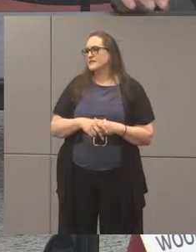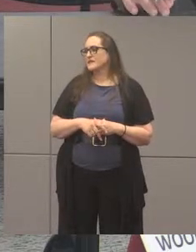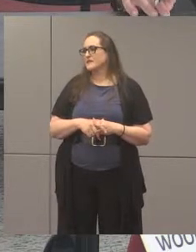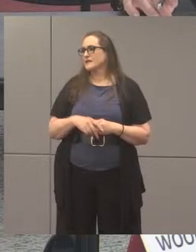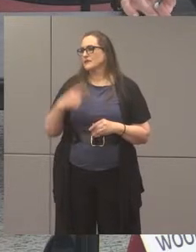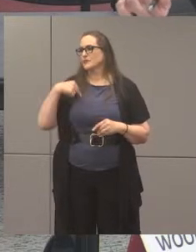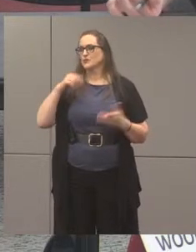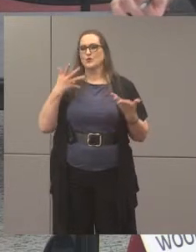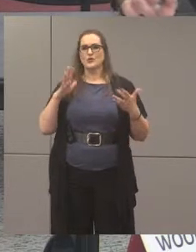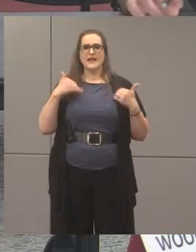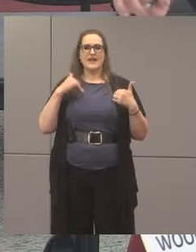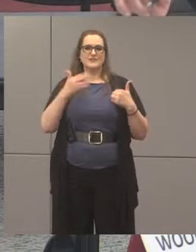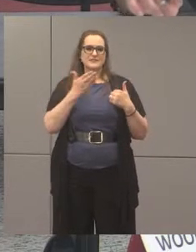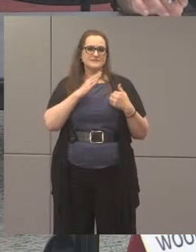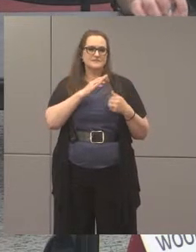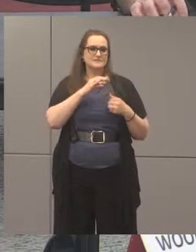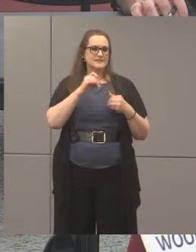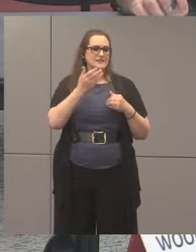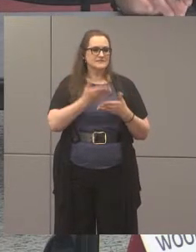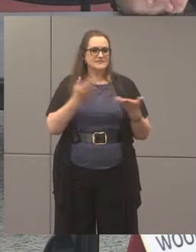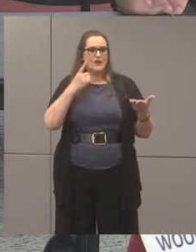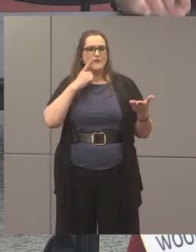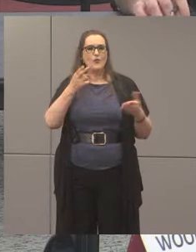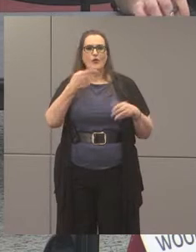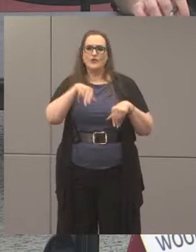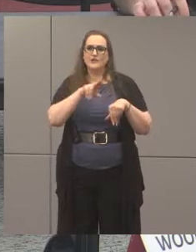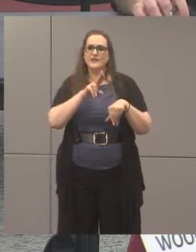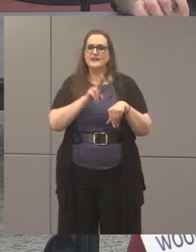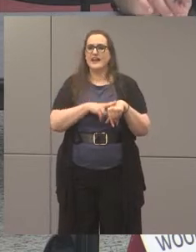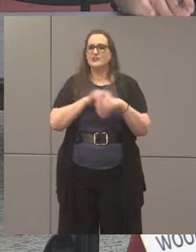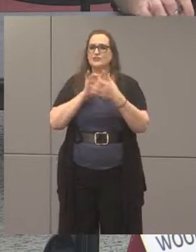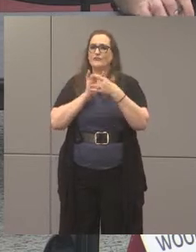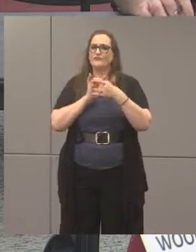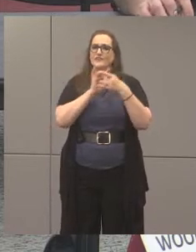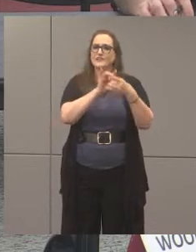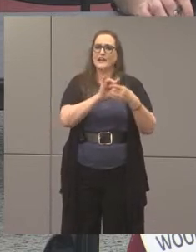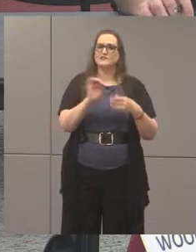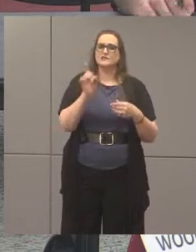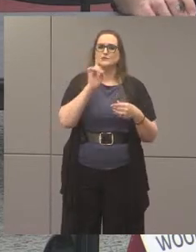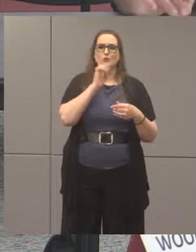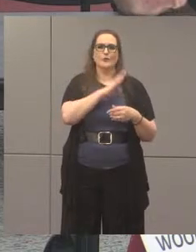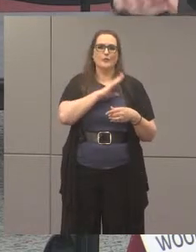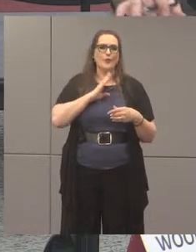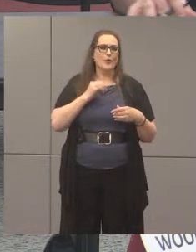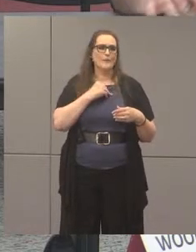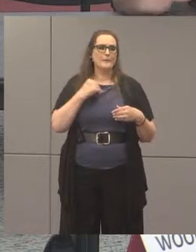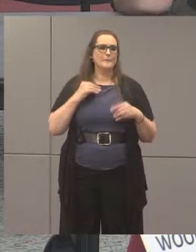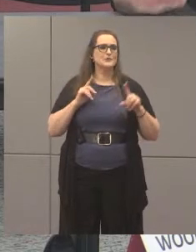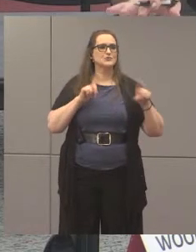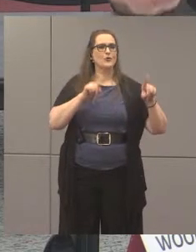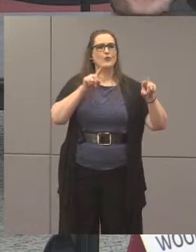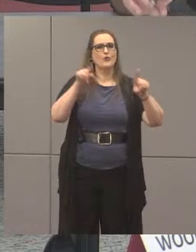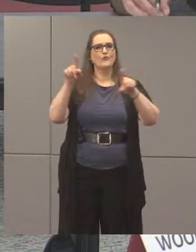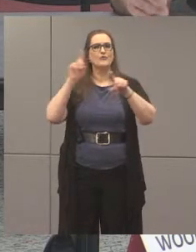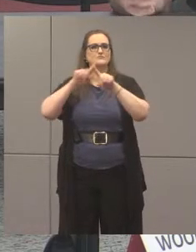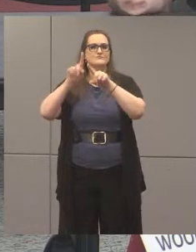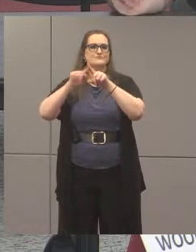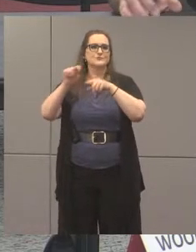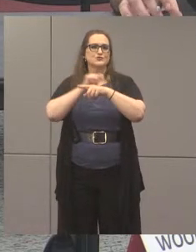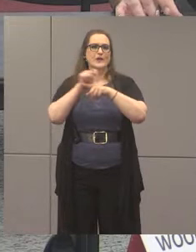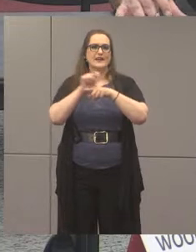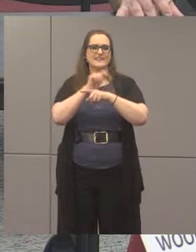We already have the stuff for, our national affiliations where board members go and they go to trainings and whatnot,